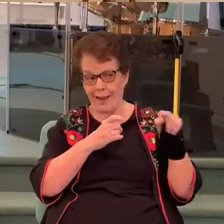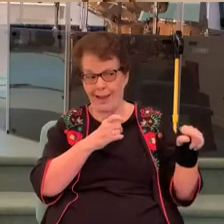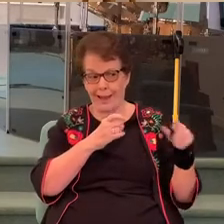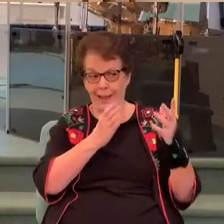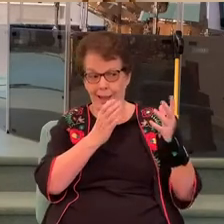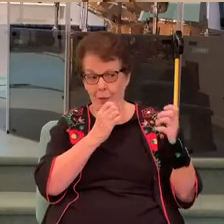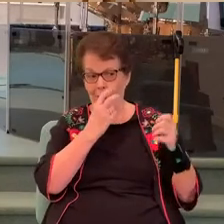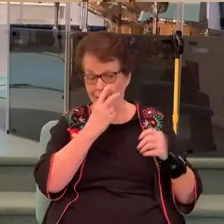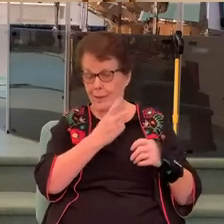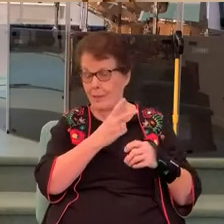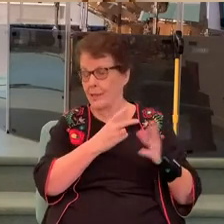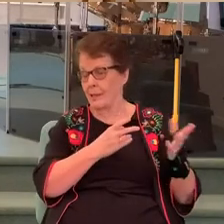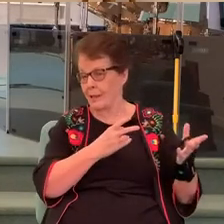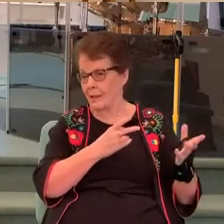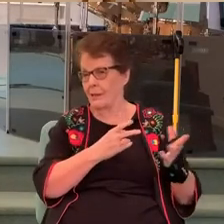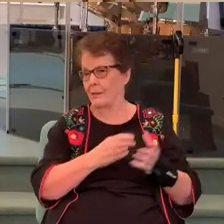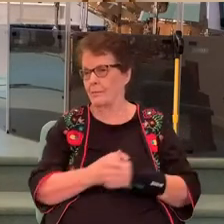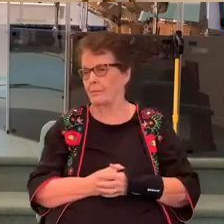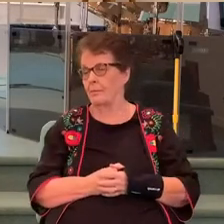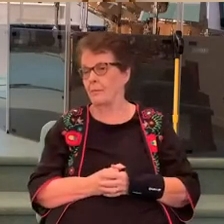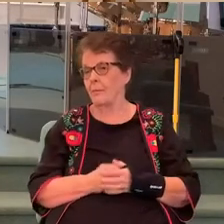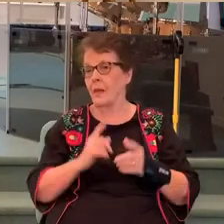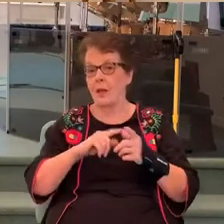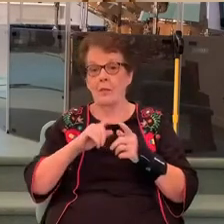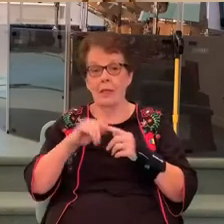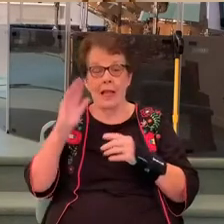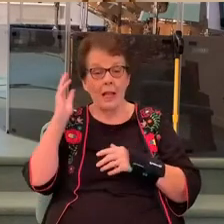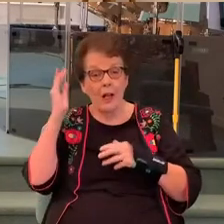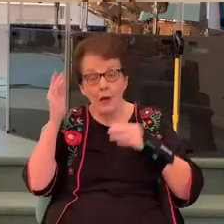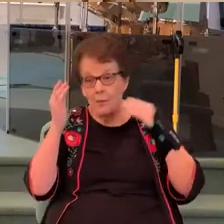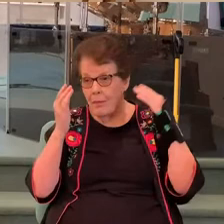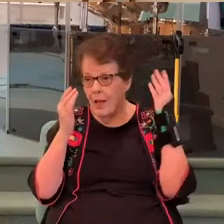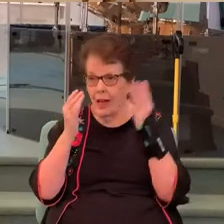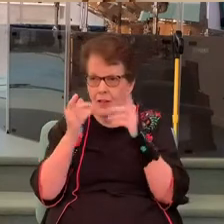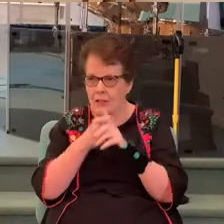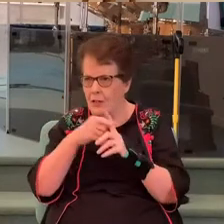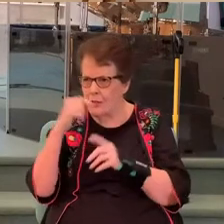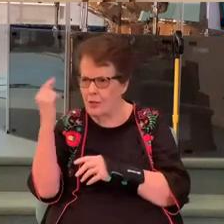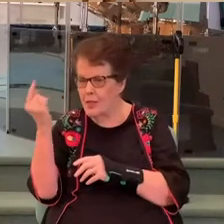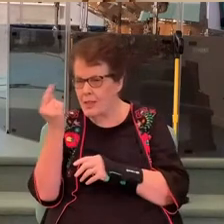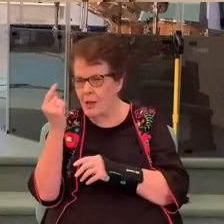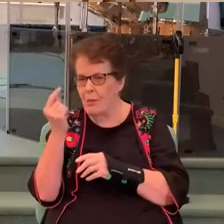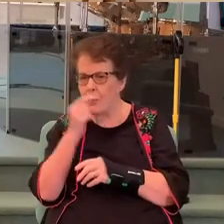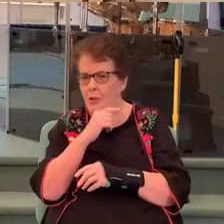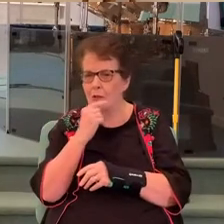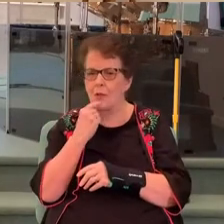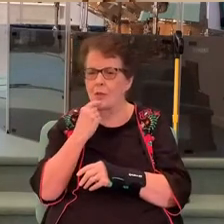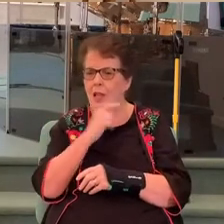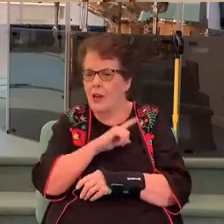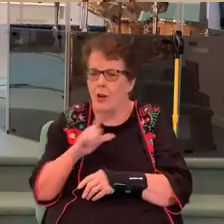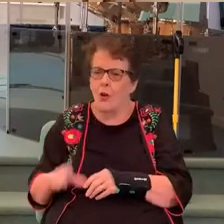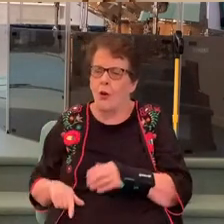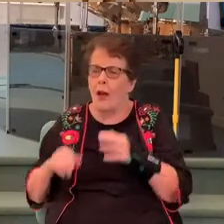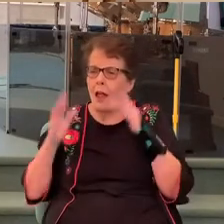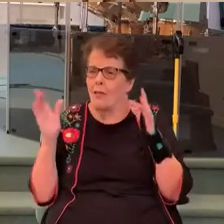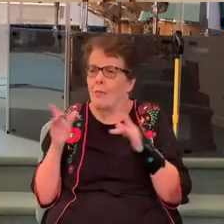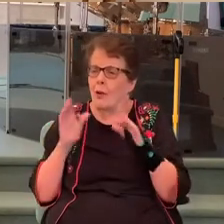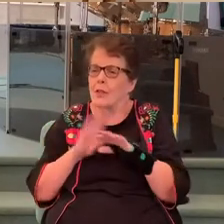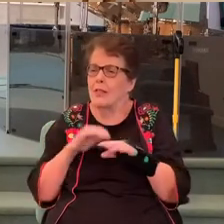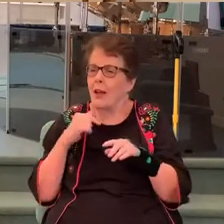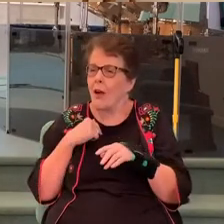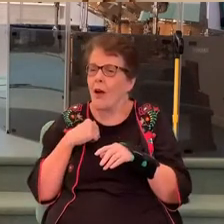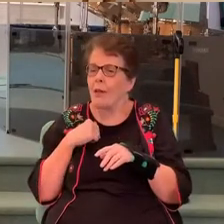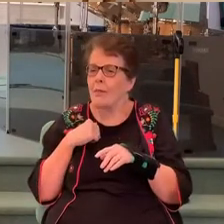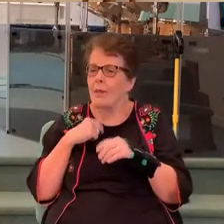he's seen. But then he compared him to somebody who went and said, Lord, have mercy on me, a sinner. He